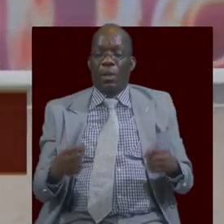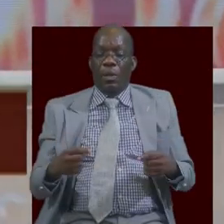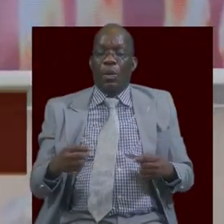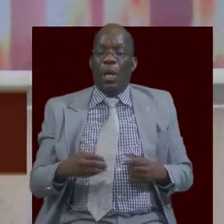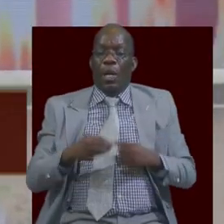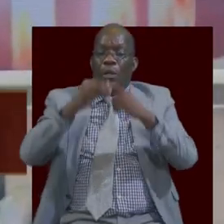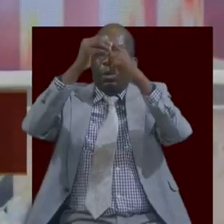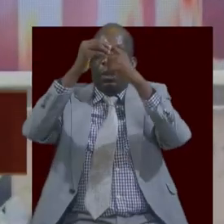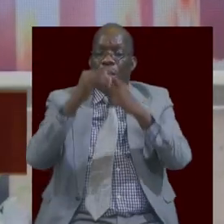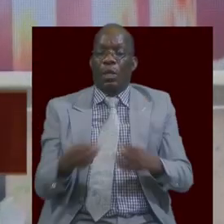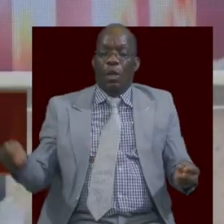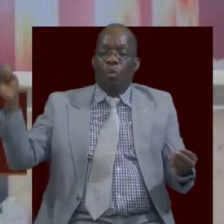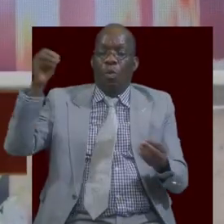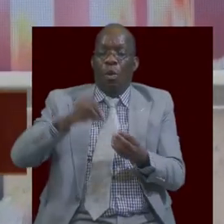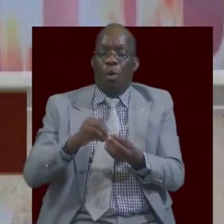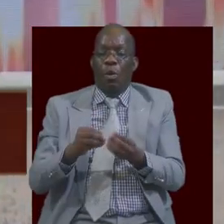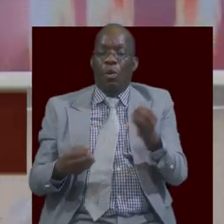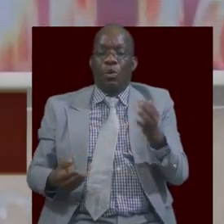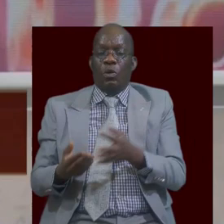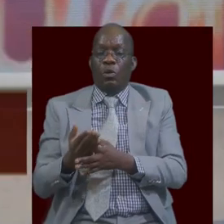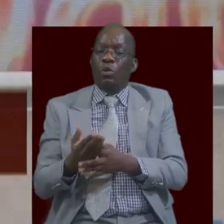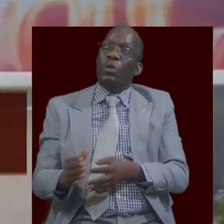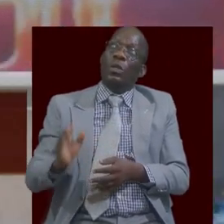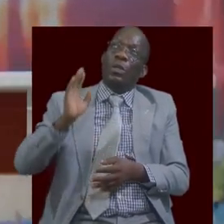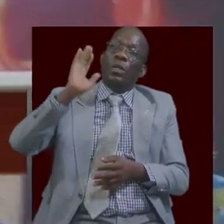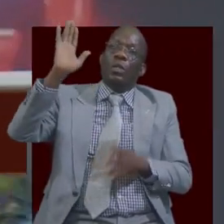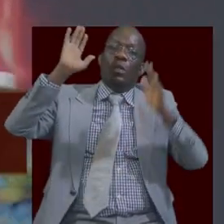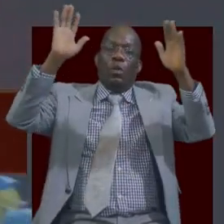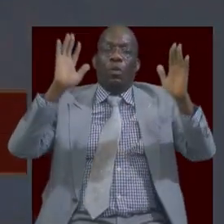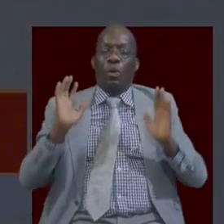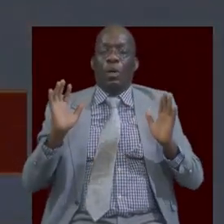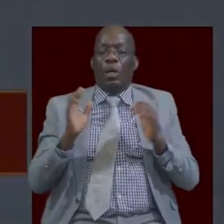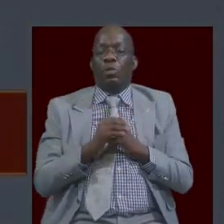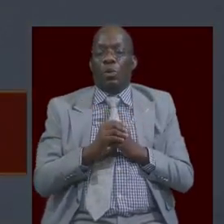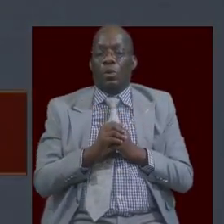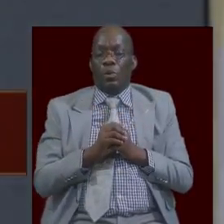extraordinary, through his exploits.